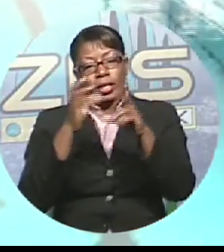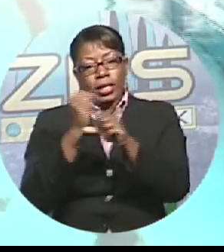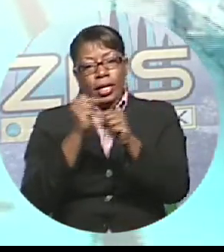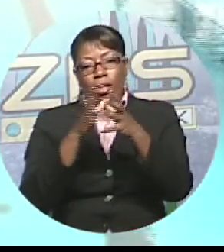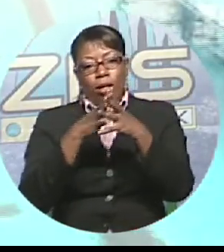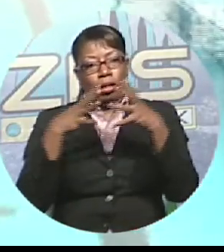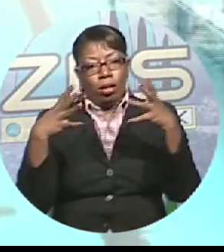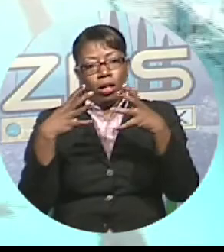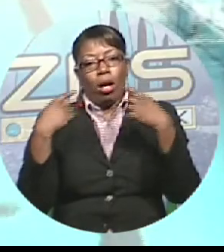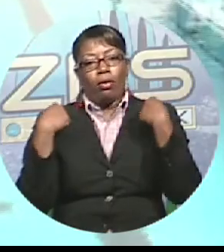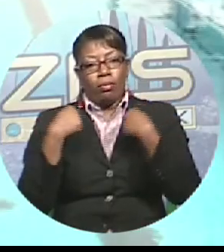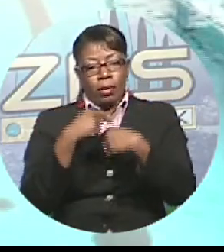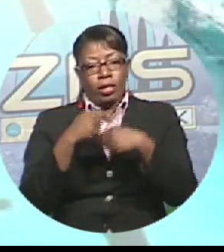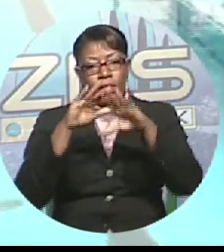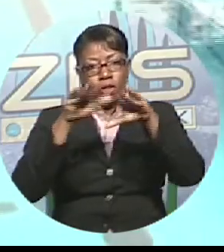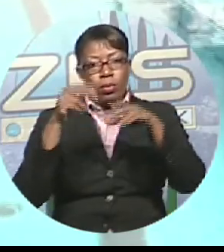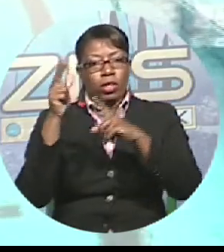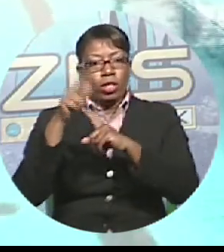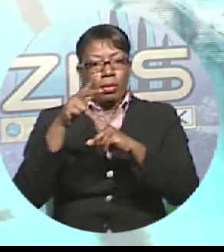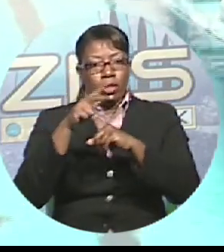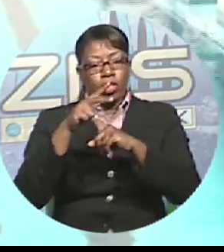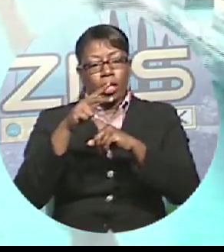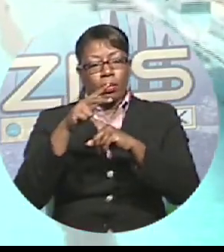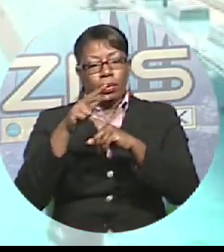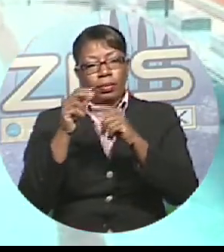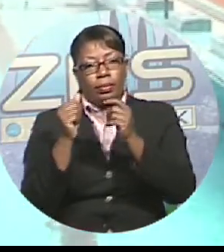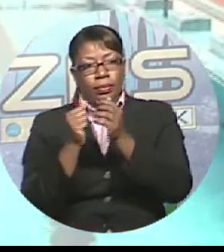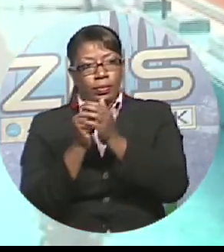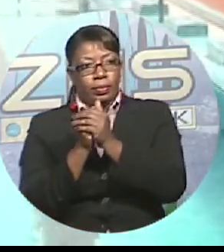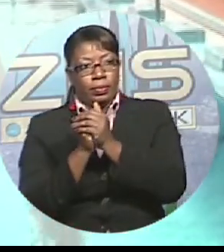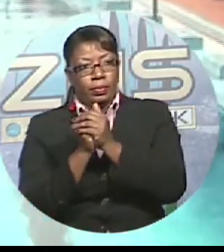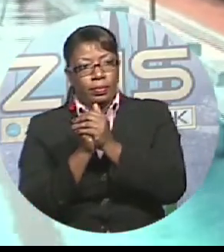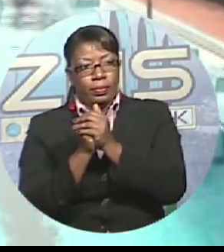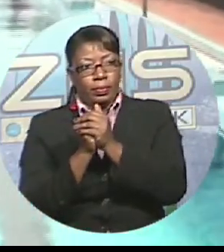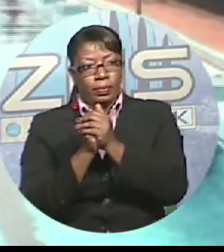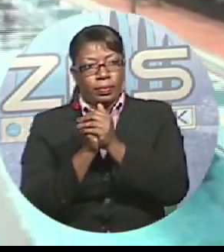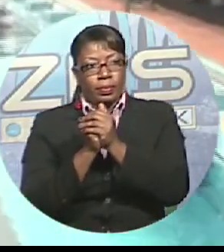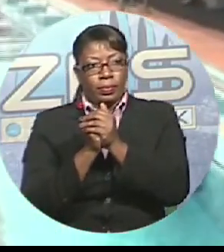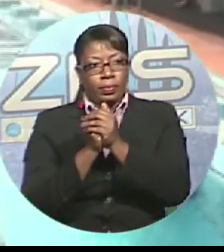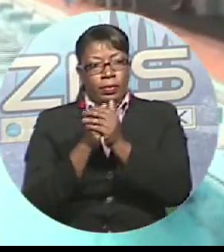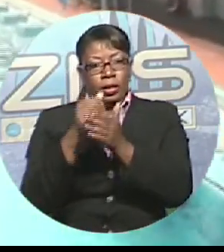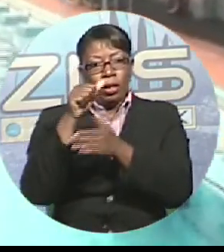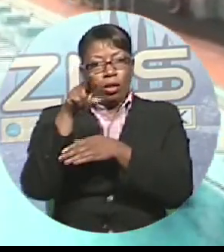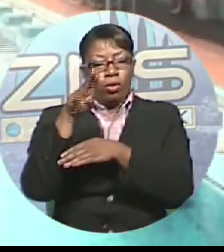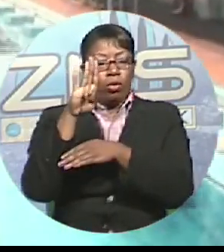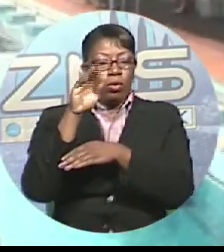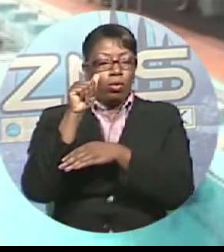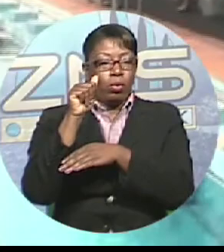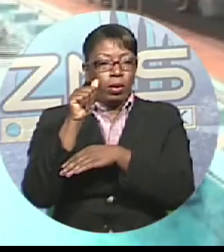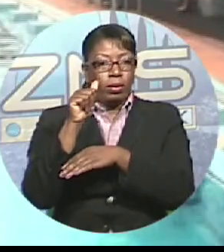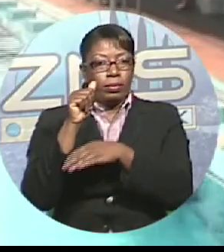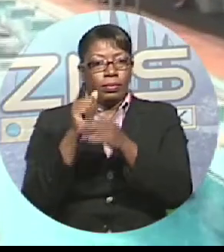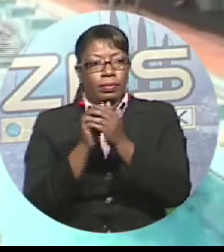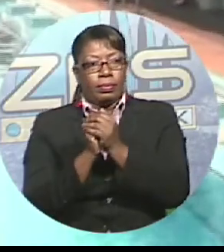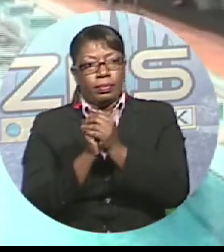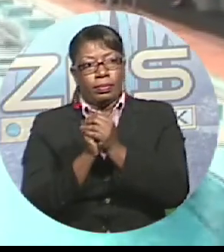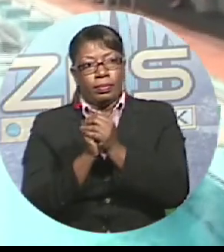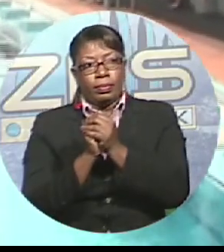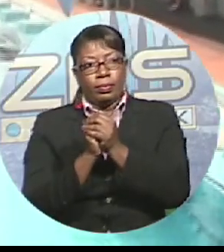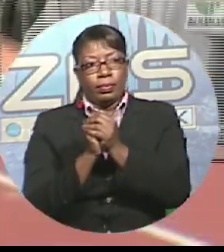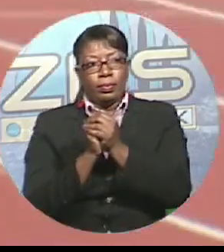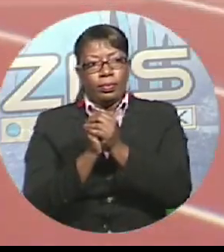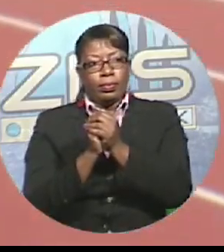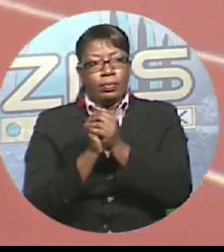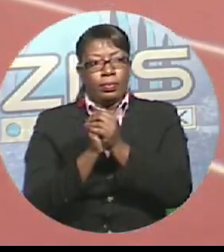first day of the Carifta Swimming Championships. Covering the Carifta Swimming Championships in Savaneta, Aruba, I'm Chris Saunders, ZNS Total Sports.